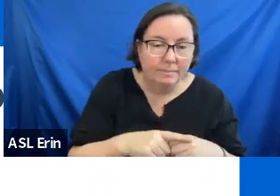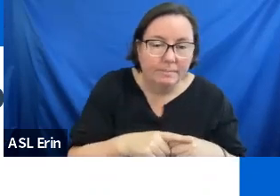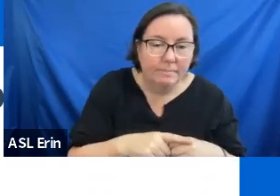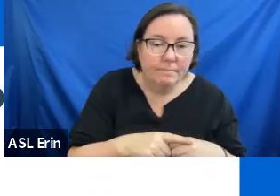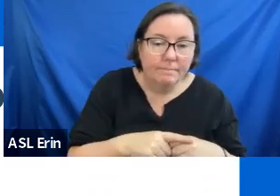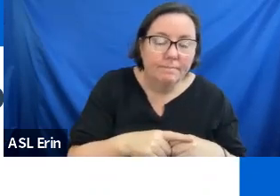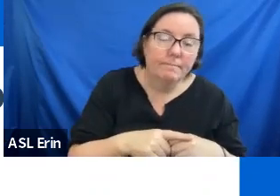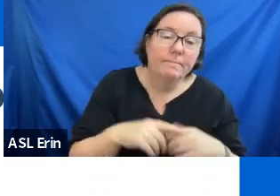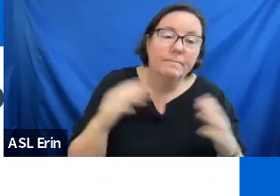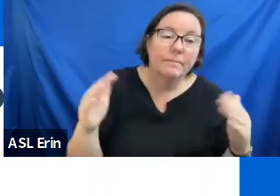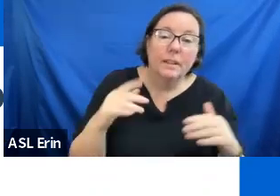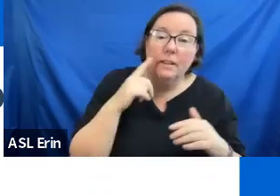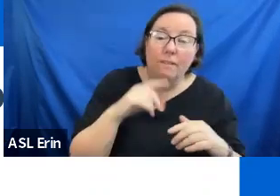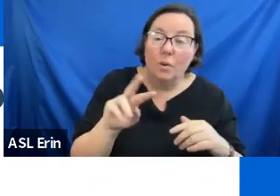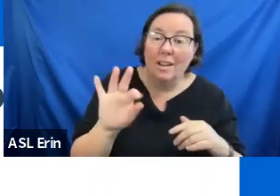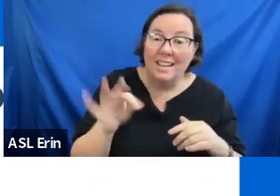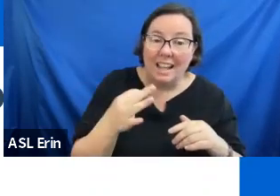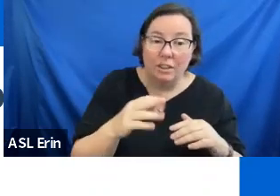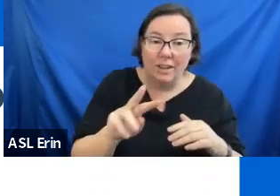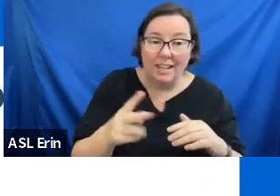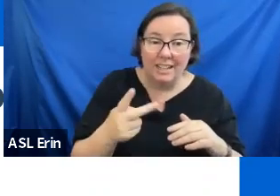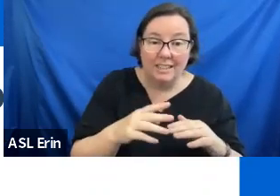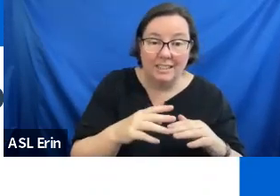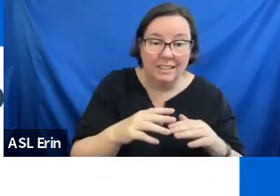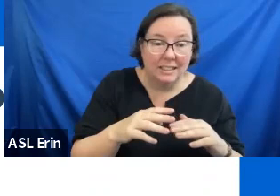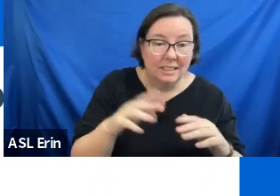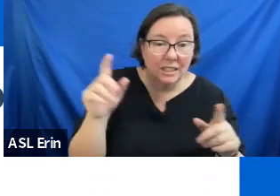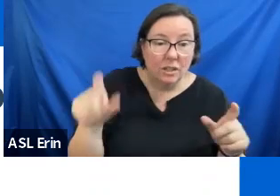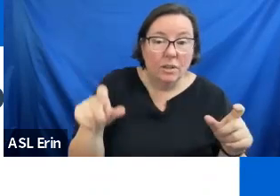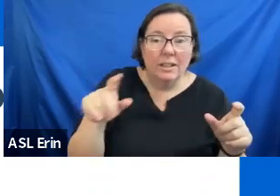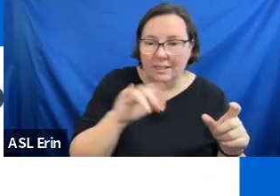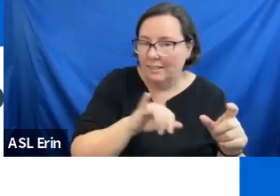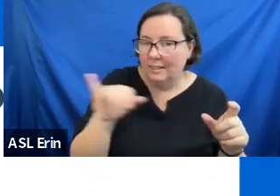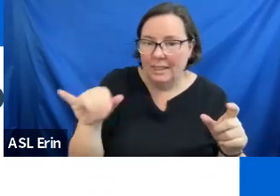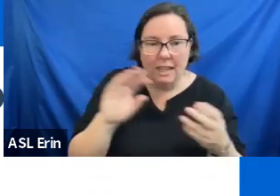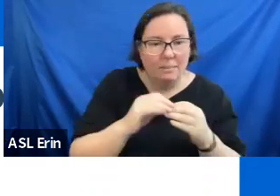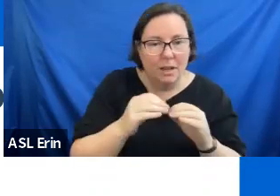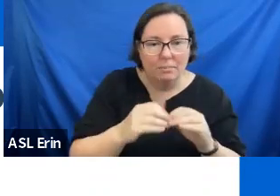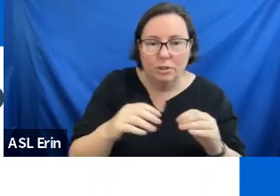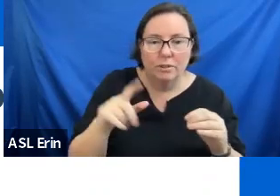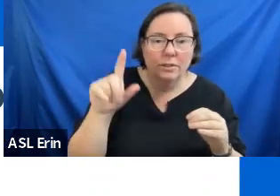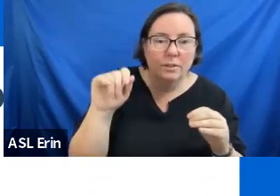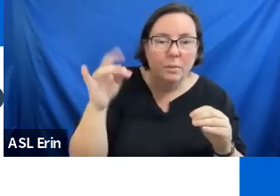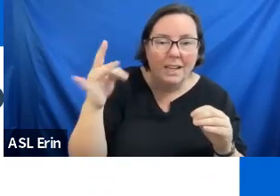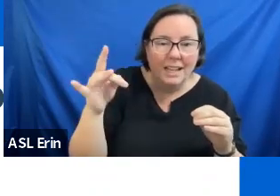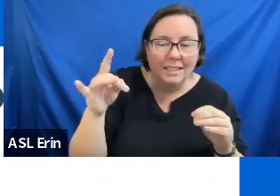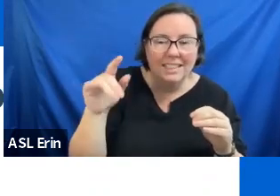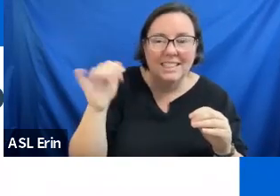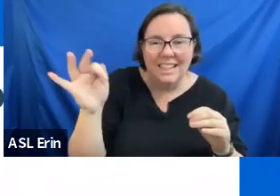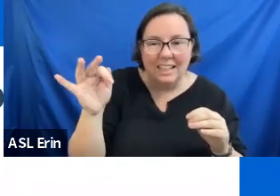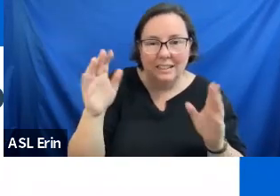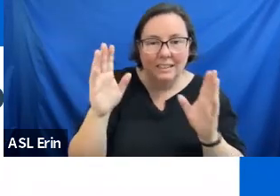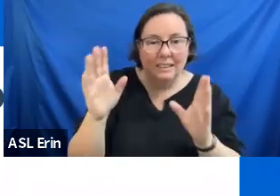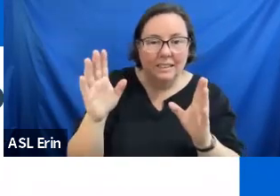For the 9th grade, you can also see the same numbers in terms of in 2018 and 2019 school